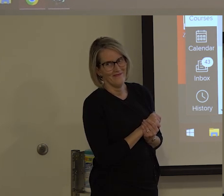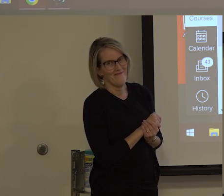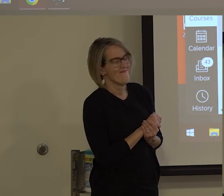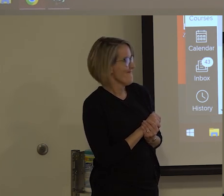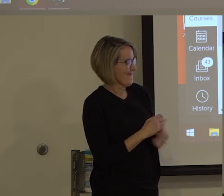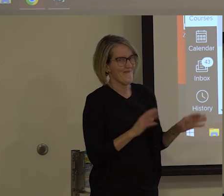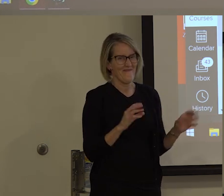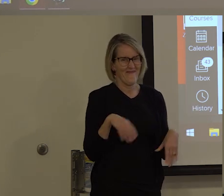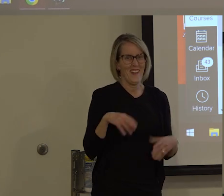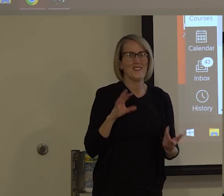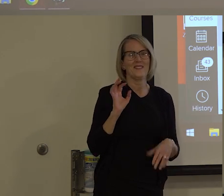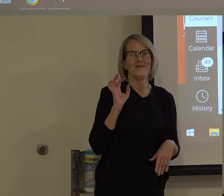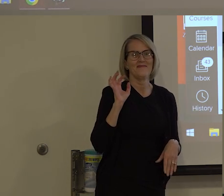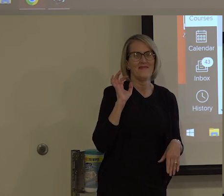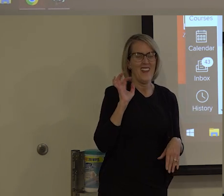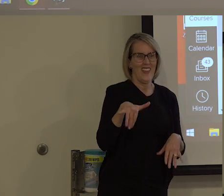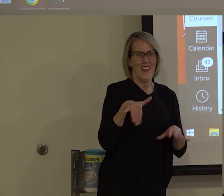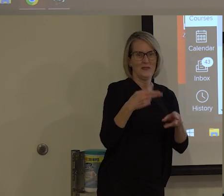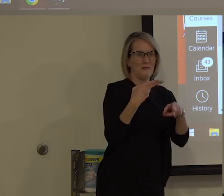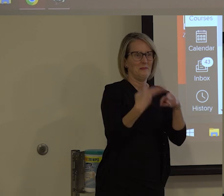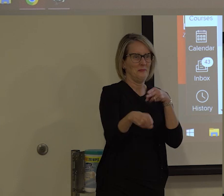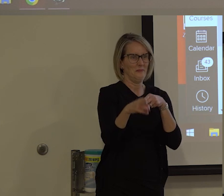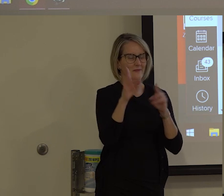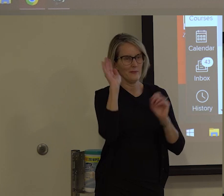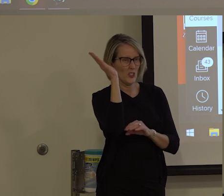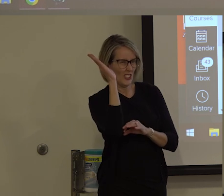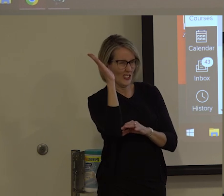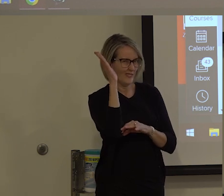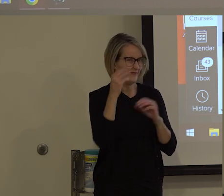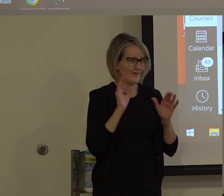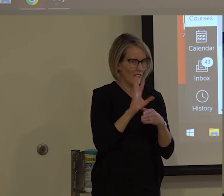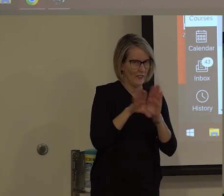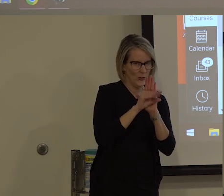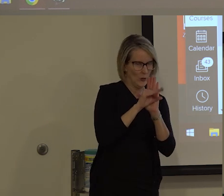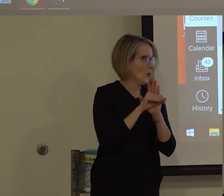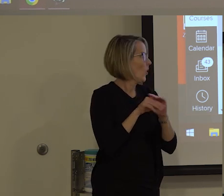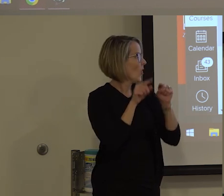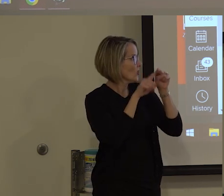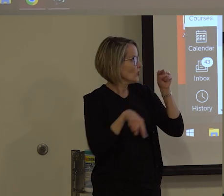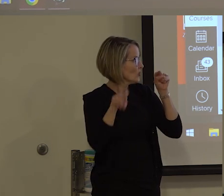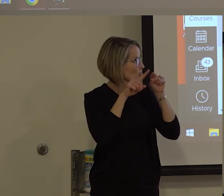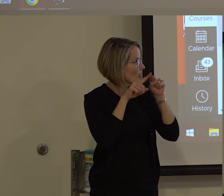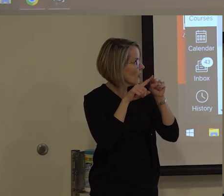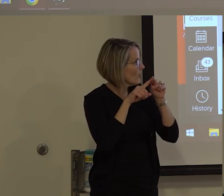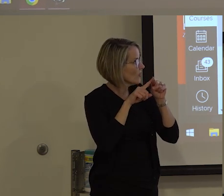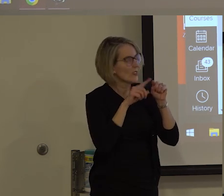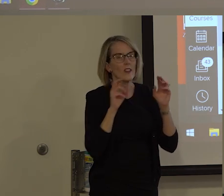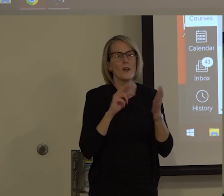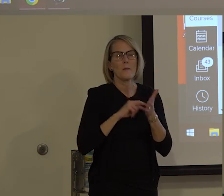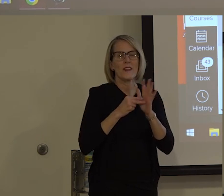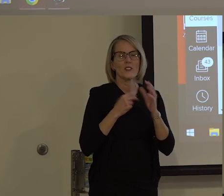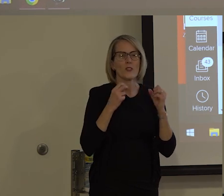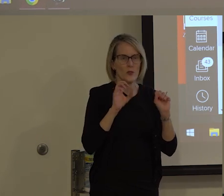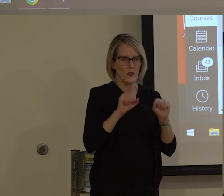Okay, so they go through that quick presentation, and then these little circles down here represent interactions that we can insert within the